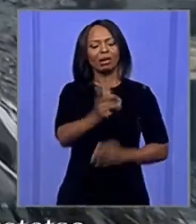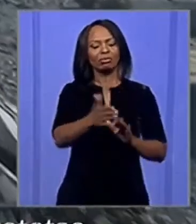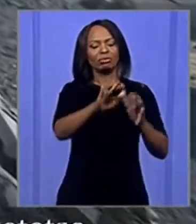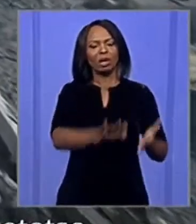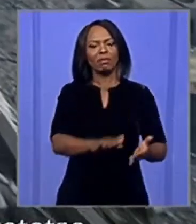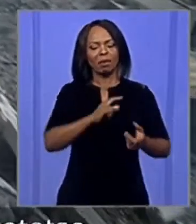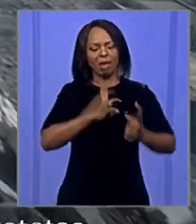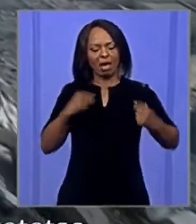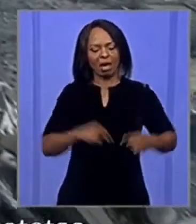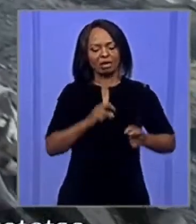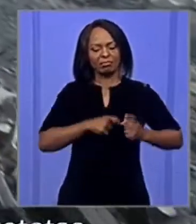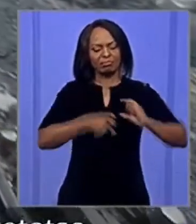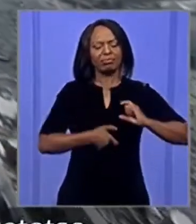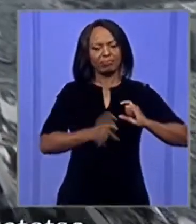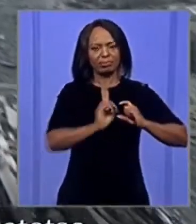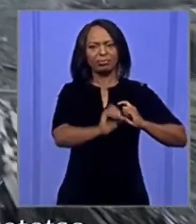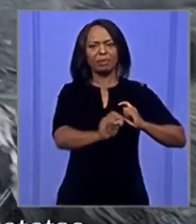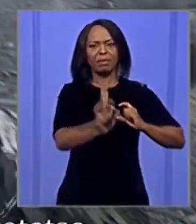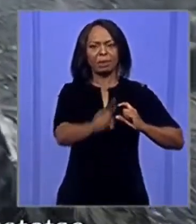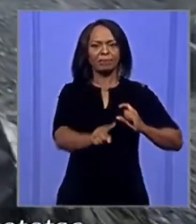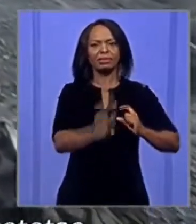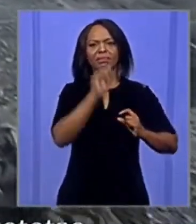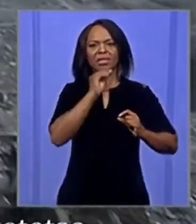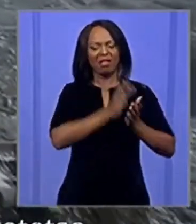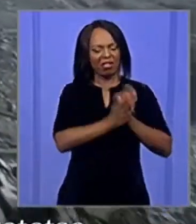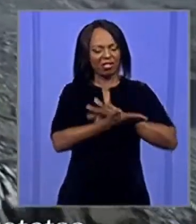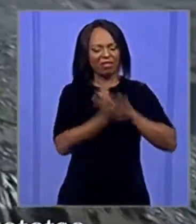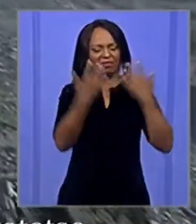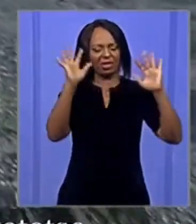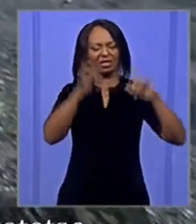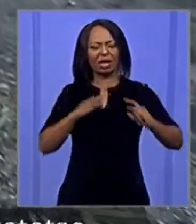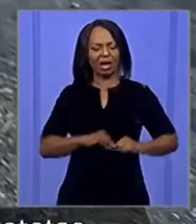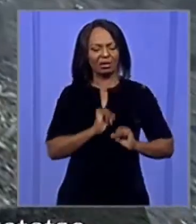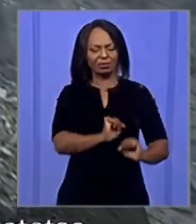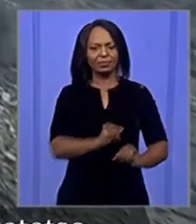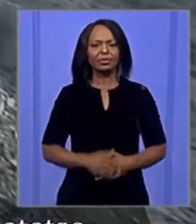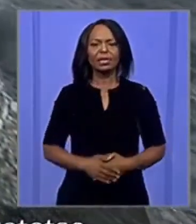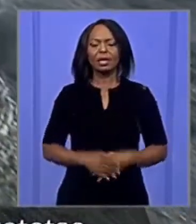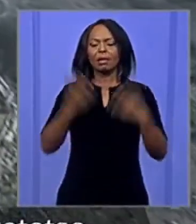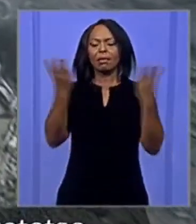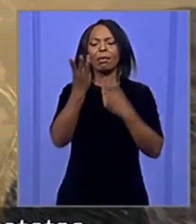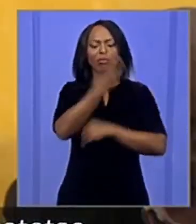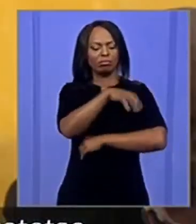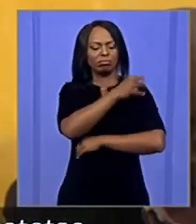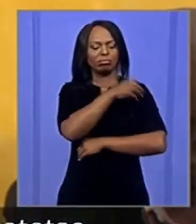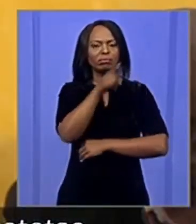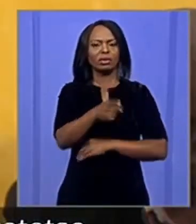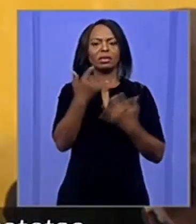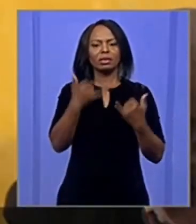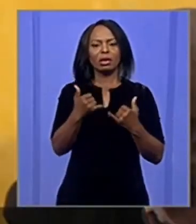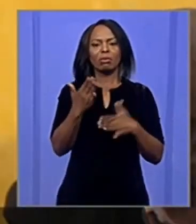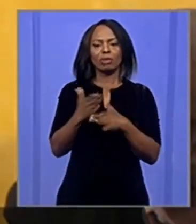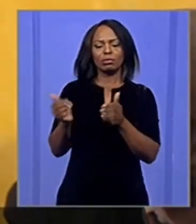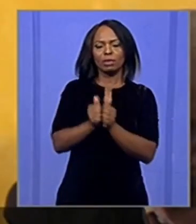not working properly. The people of Palestine wouldn't do it without South